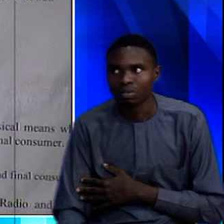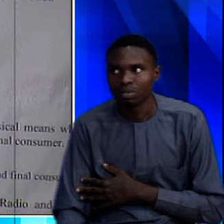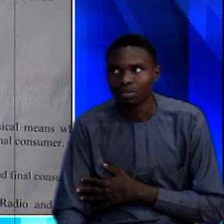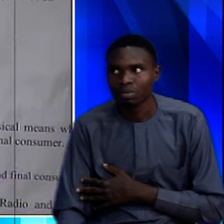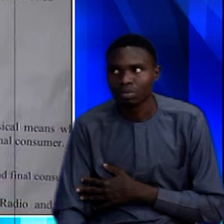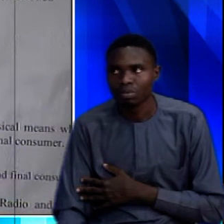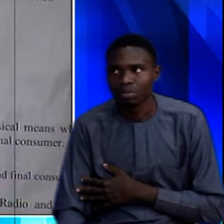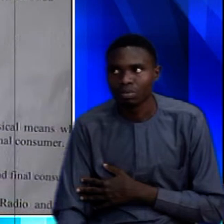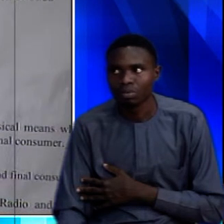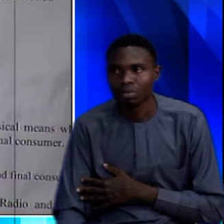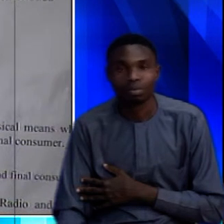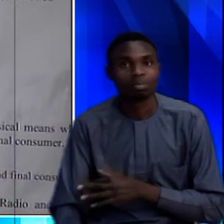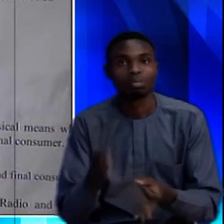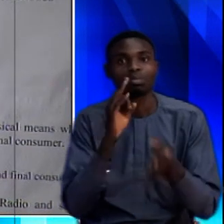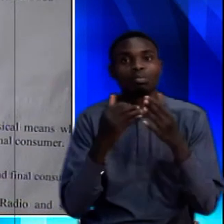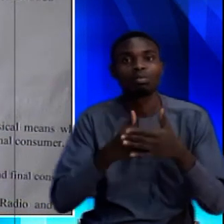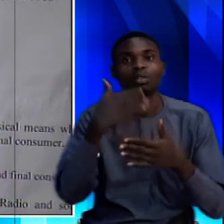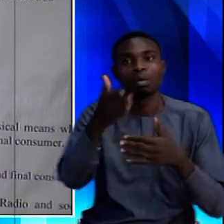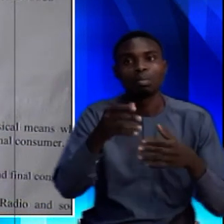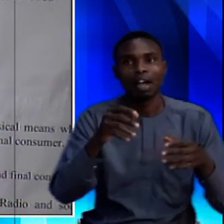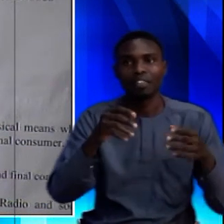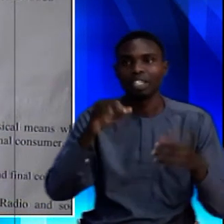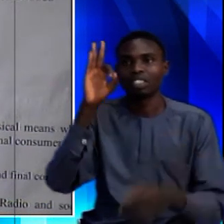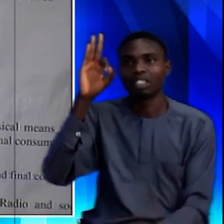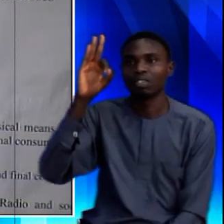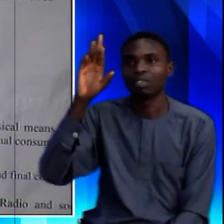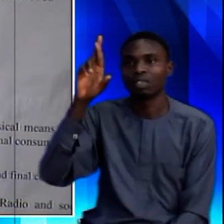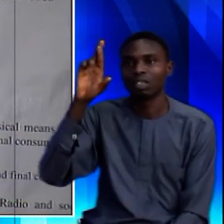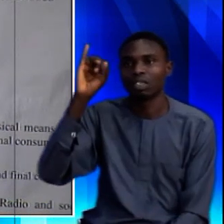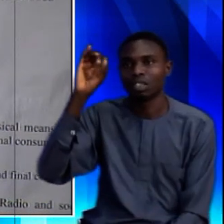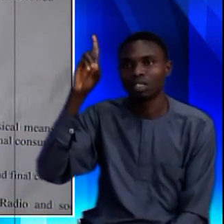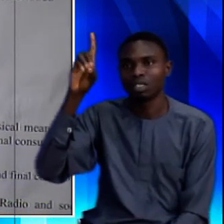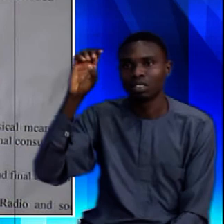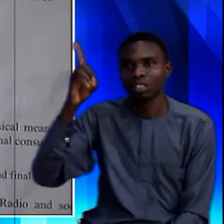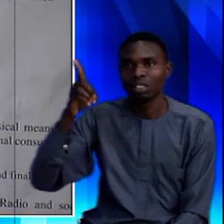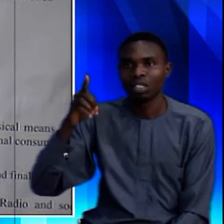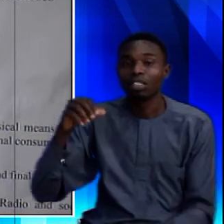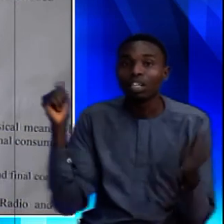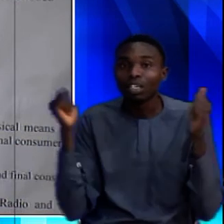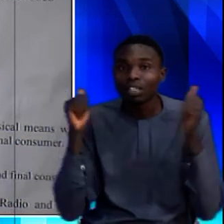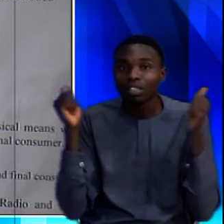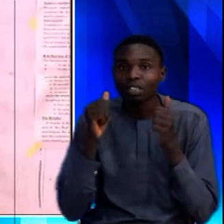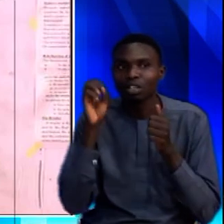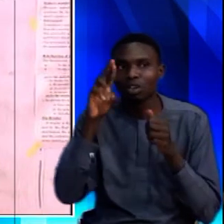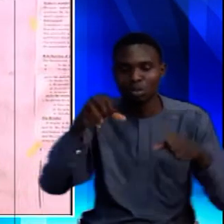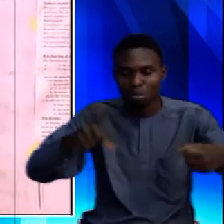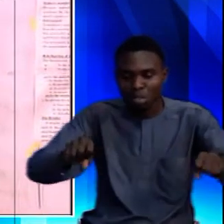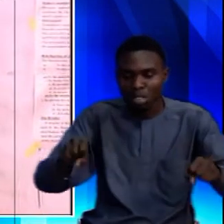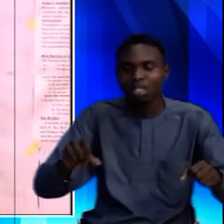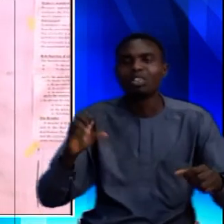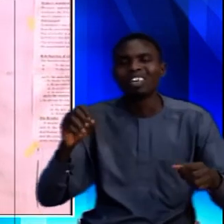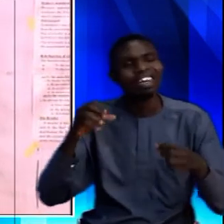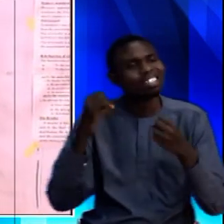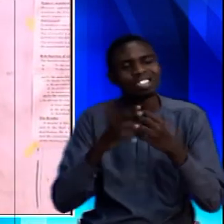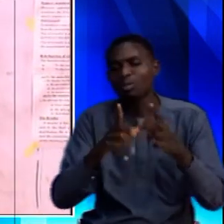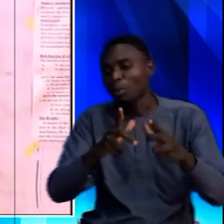fridge, or you buy a fanker, or you buy a brand new machine, maybe in the package. So what will happen? If you go there where they're selling it,